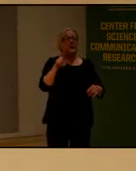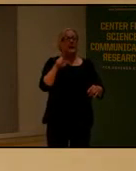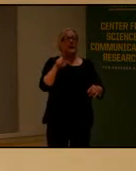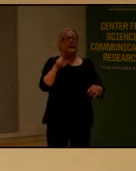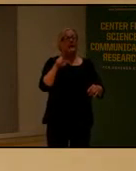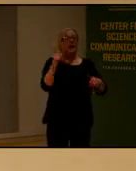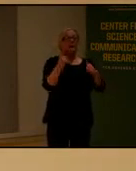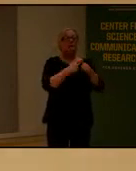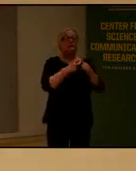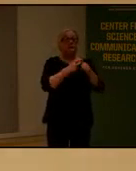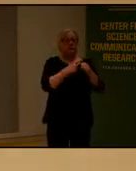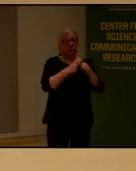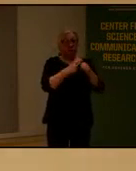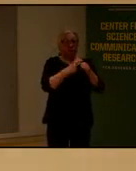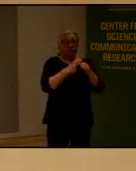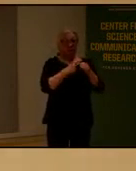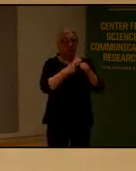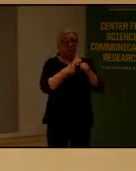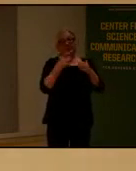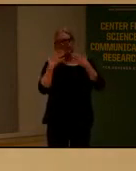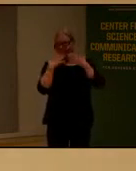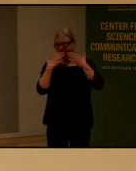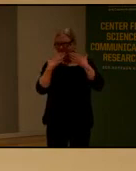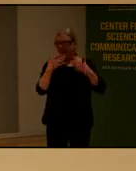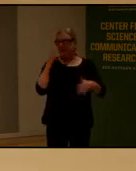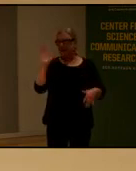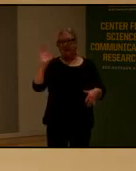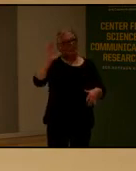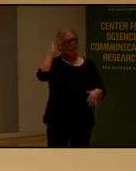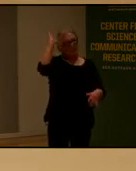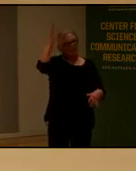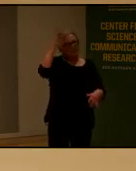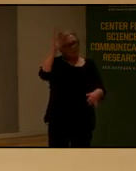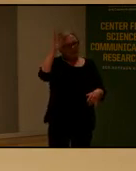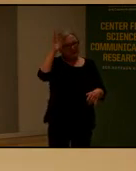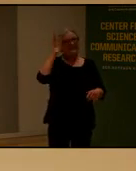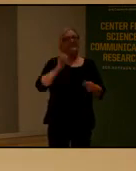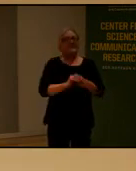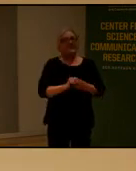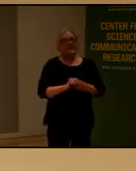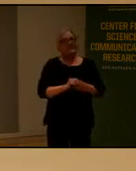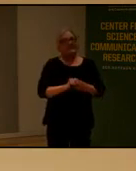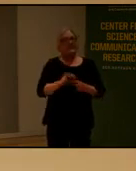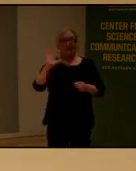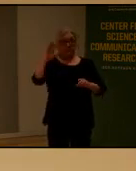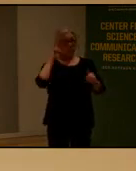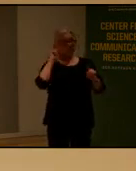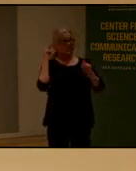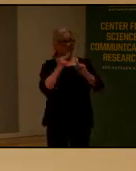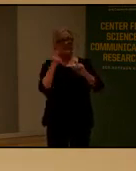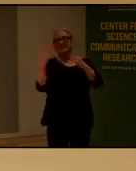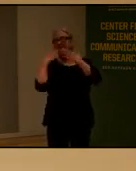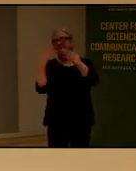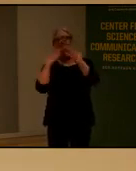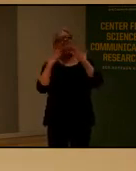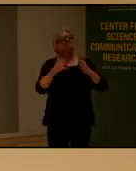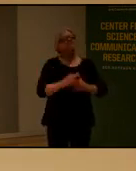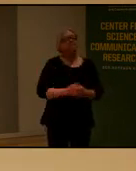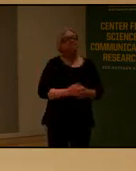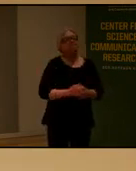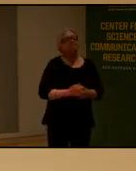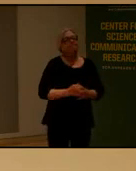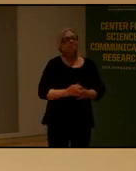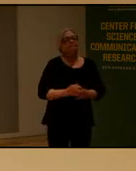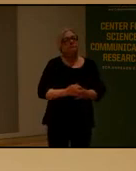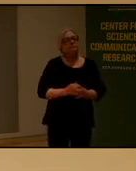First, thank you for your presentation and they present your perspective. But also, I have why I say